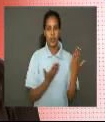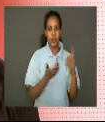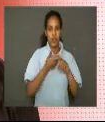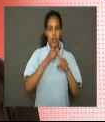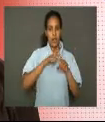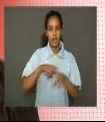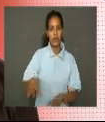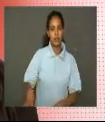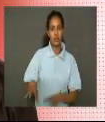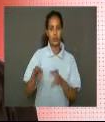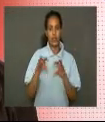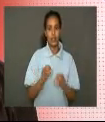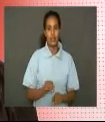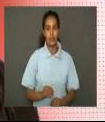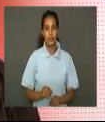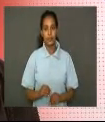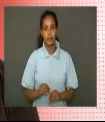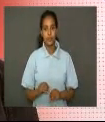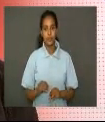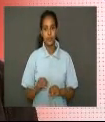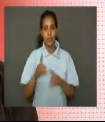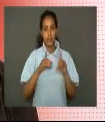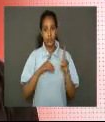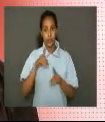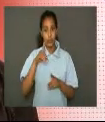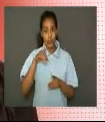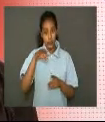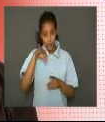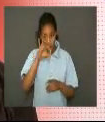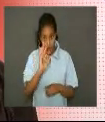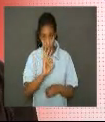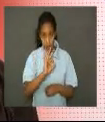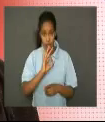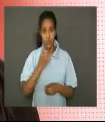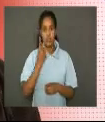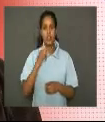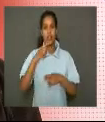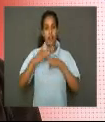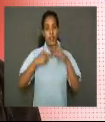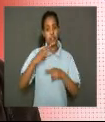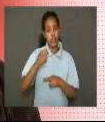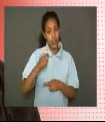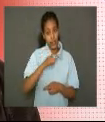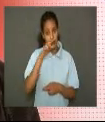Welcome back, students. Did you figure out the reaction